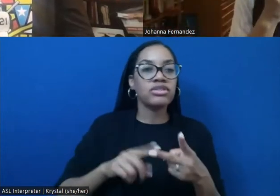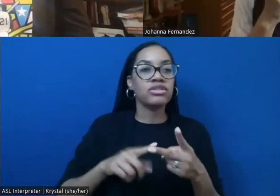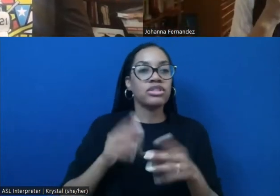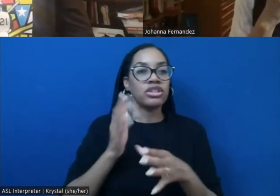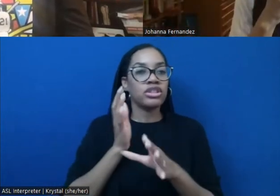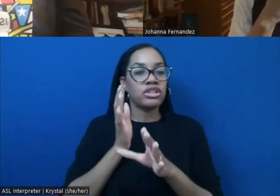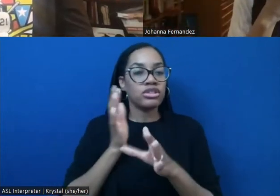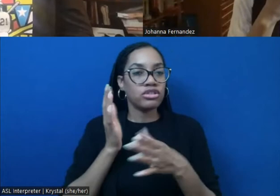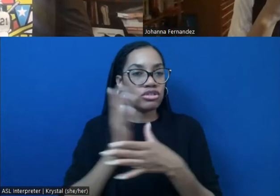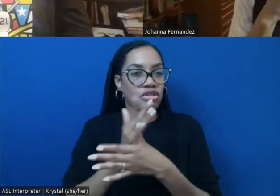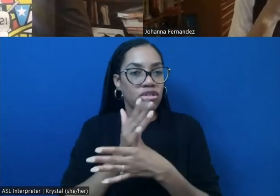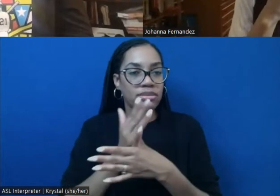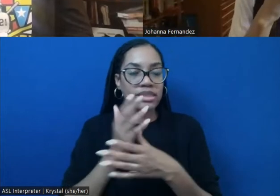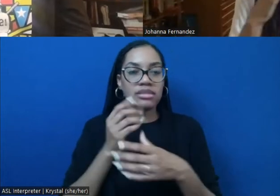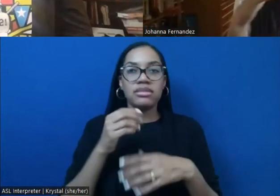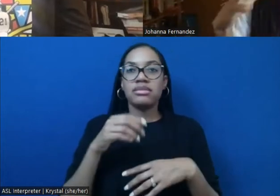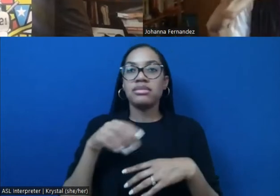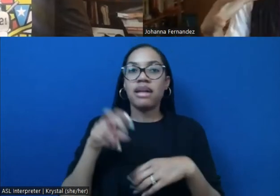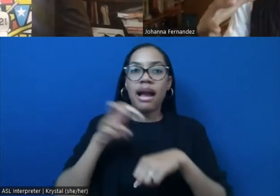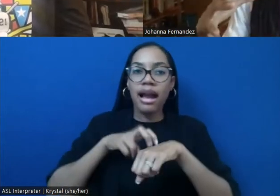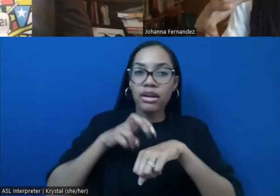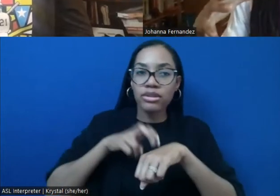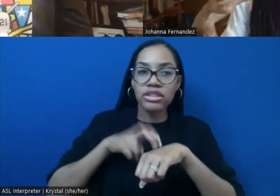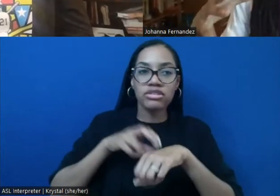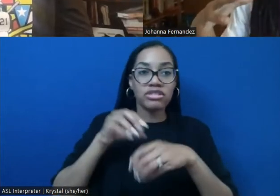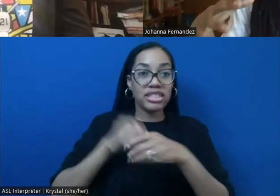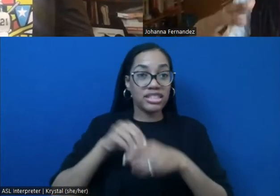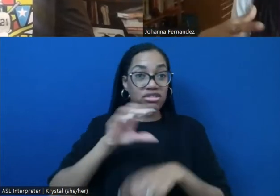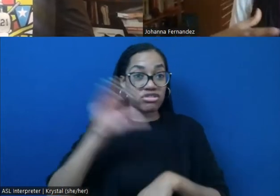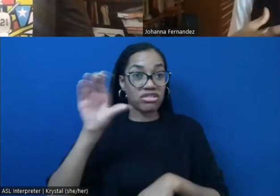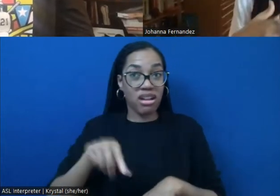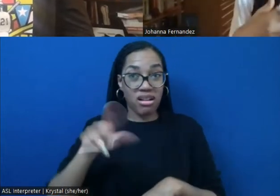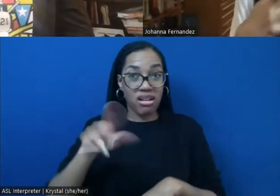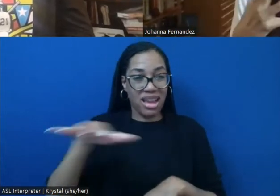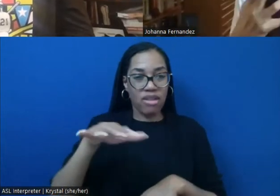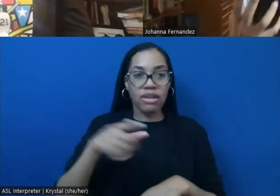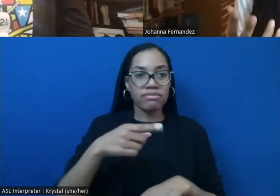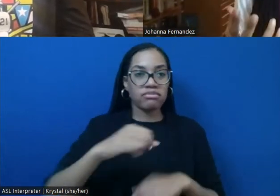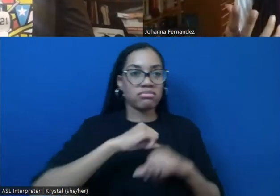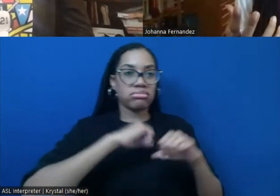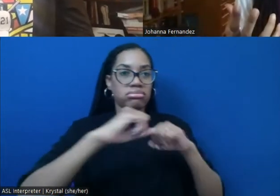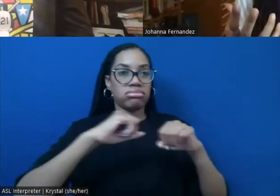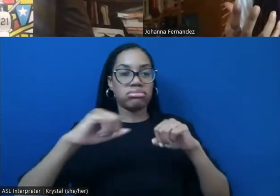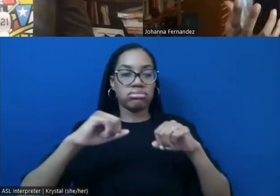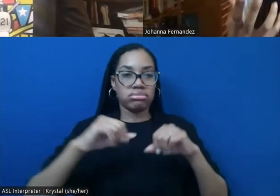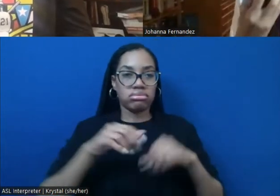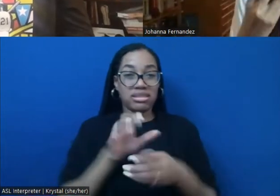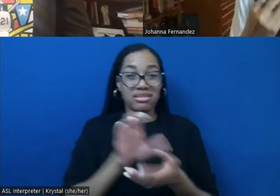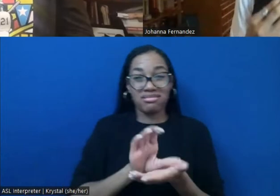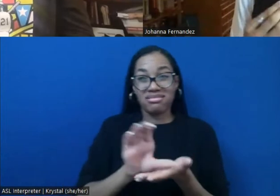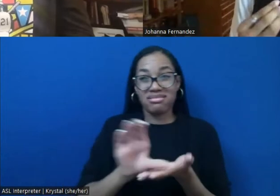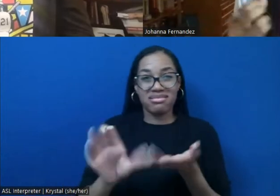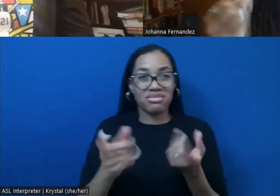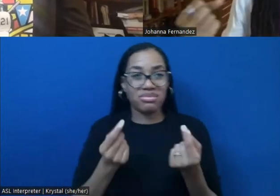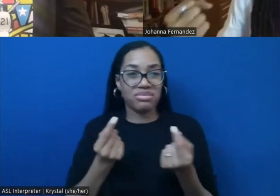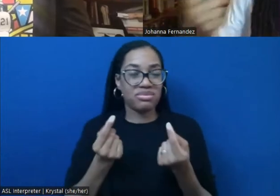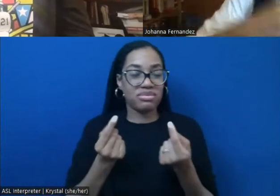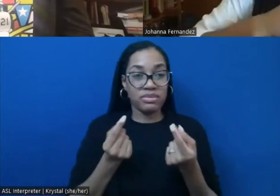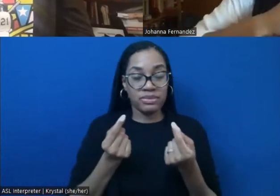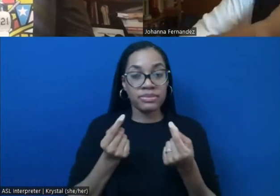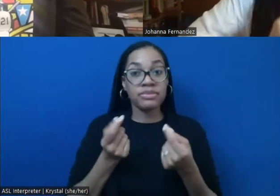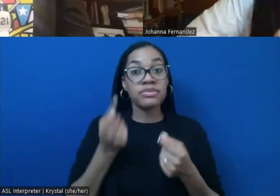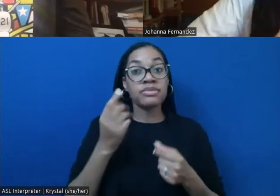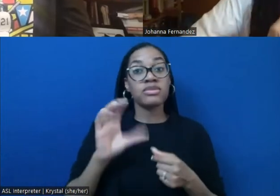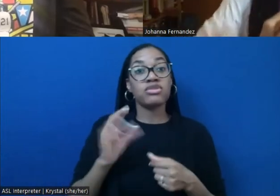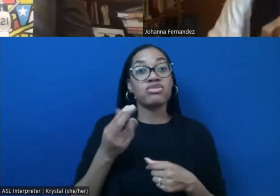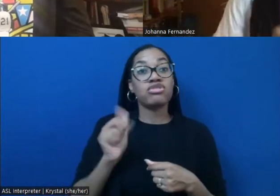in Chicago. And so Cha-Cha's radicalization begins when